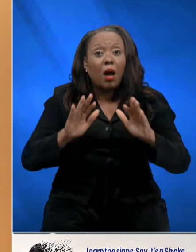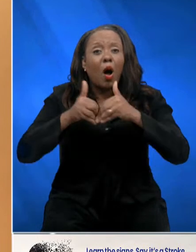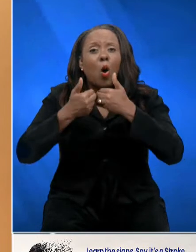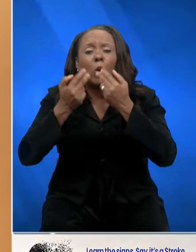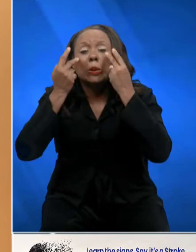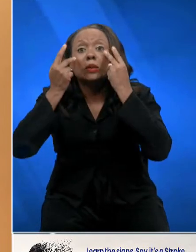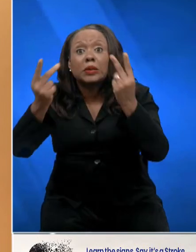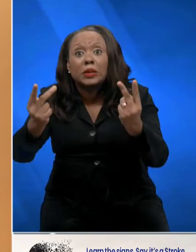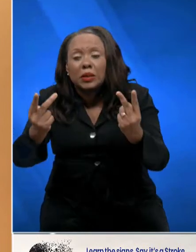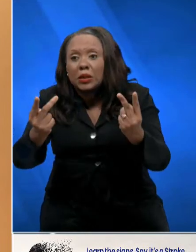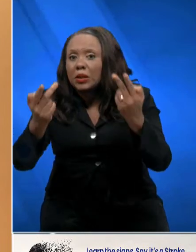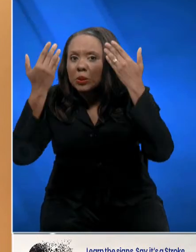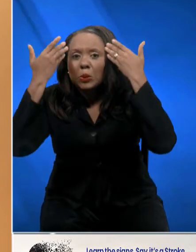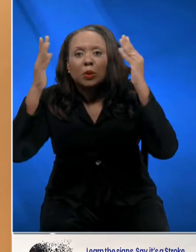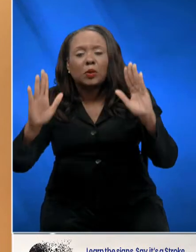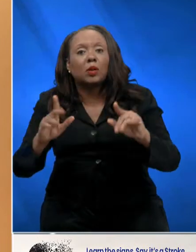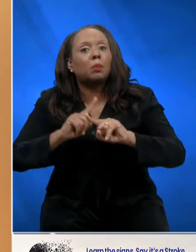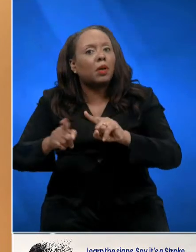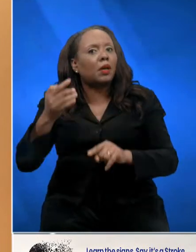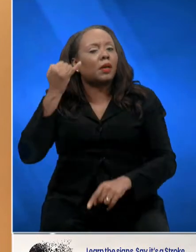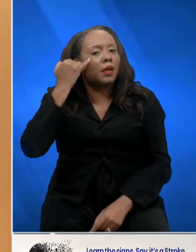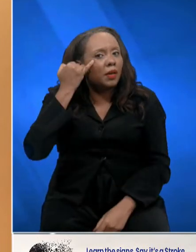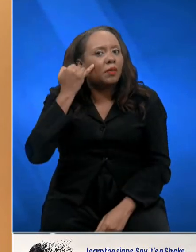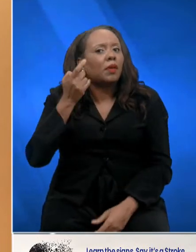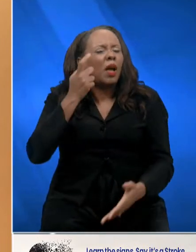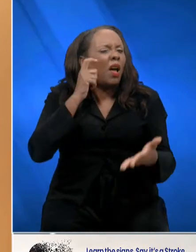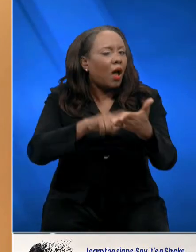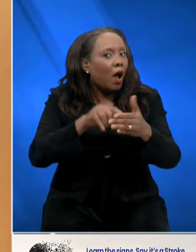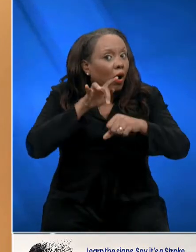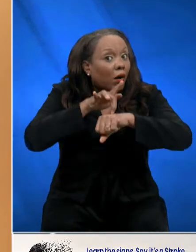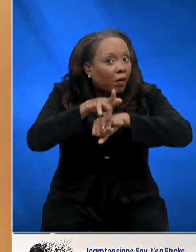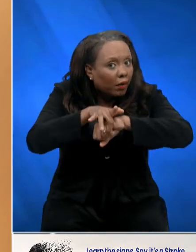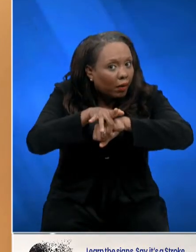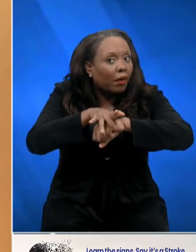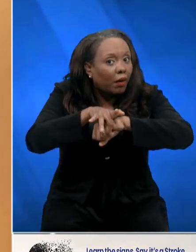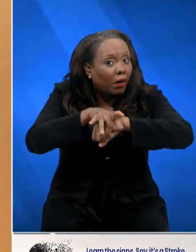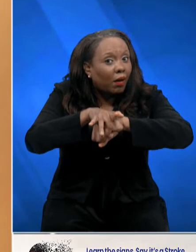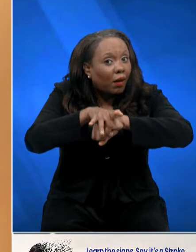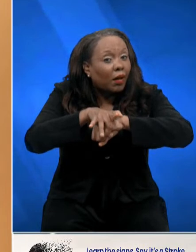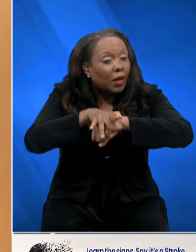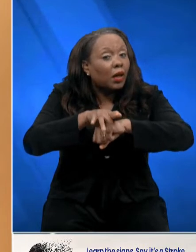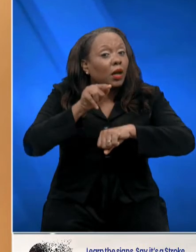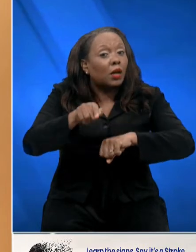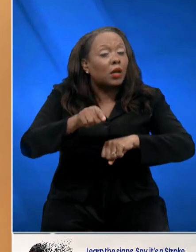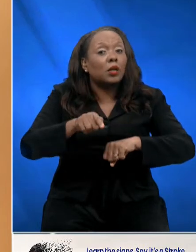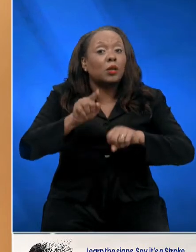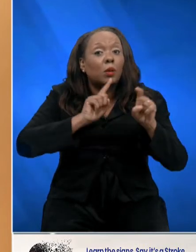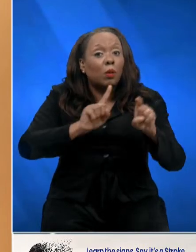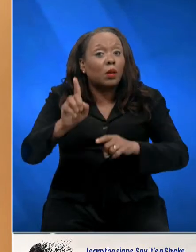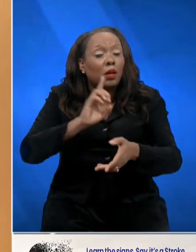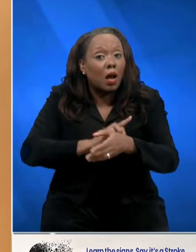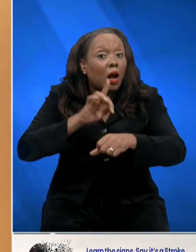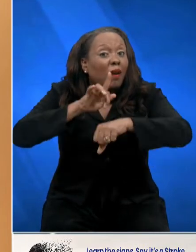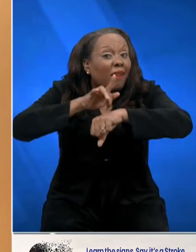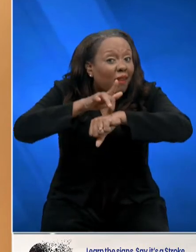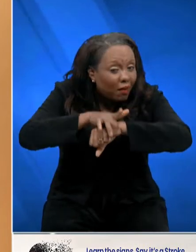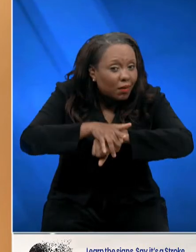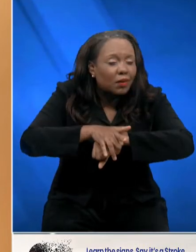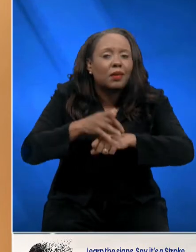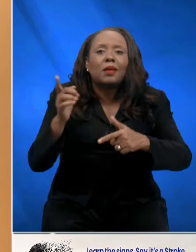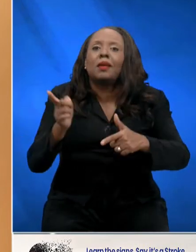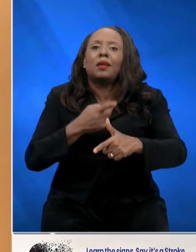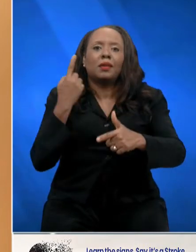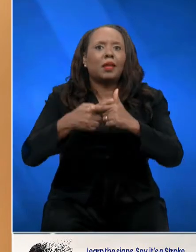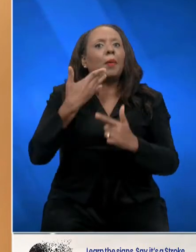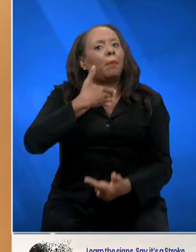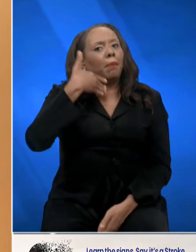the earlier that we catch it, and the earlier that we use whatever treatment we have available, then the better the outcome